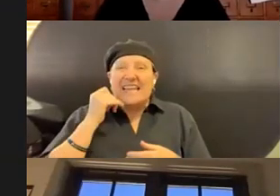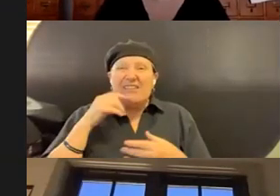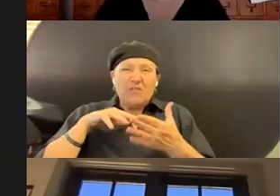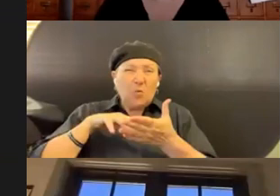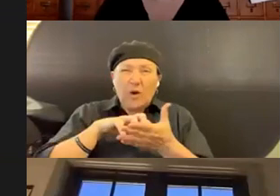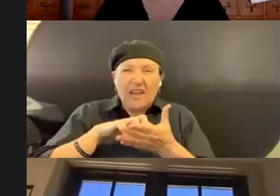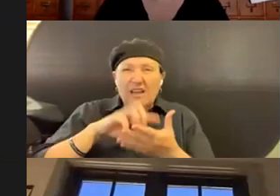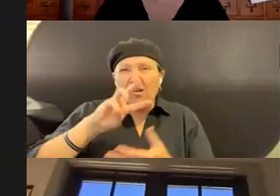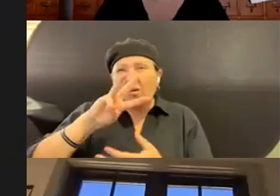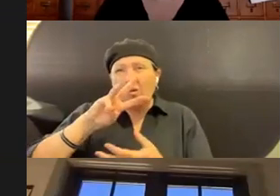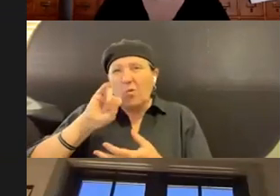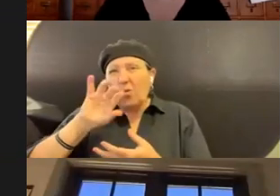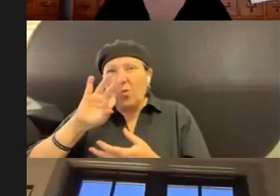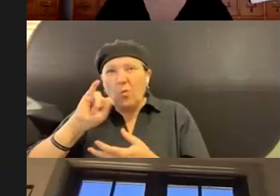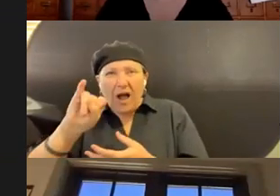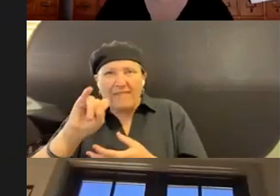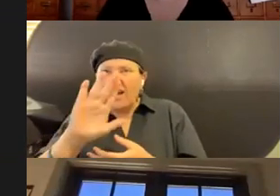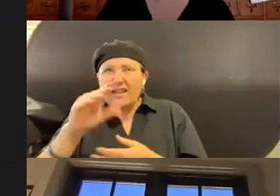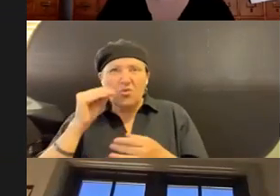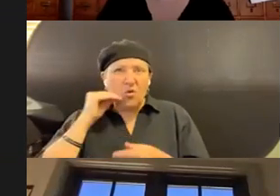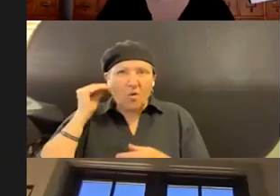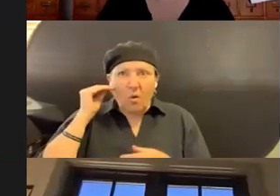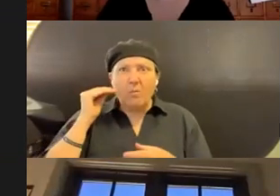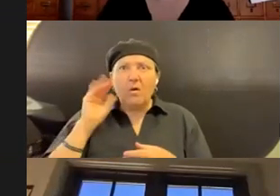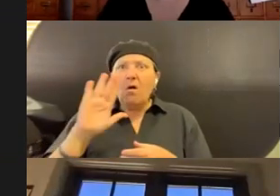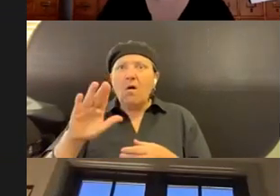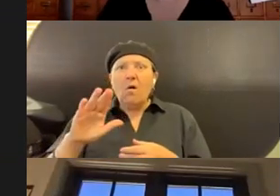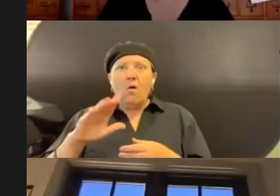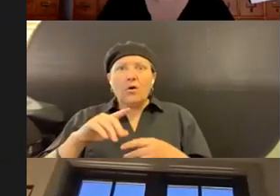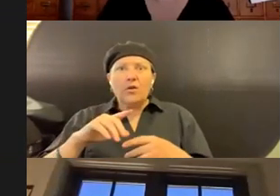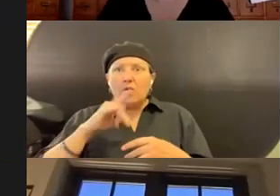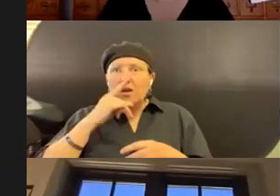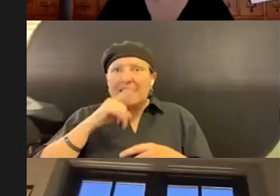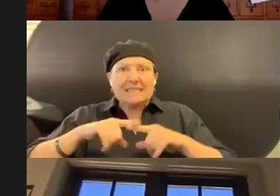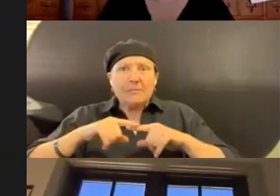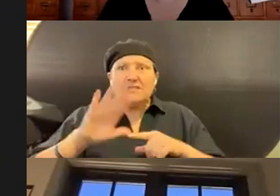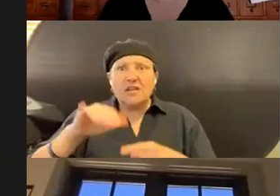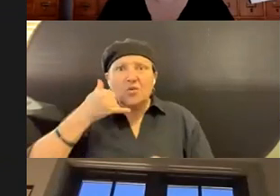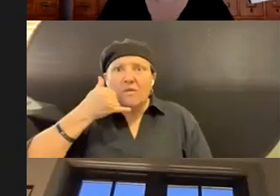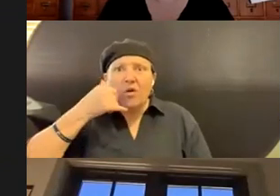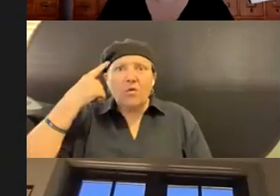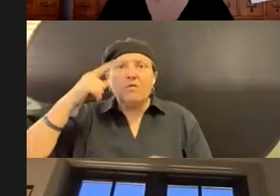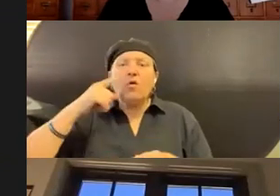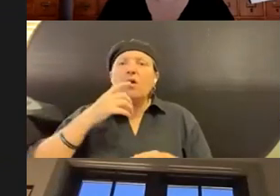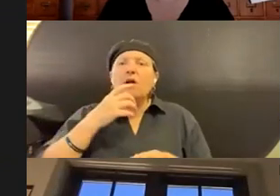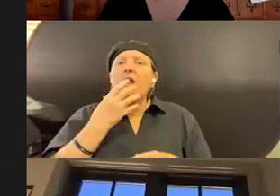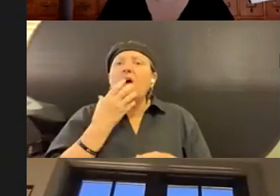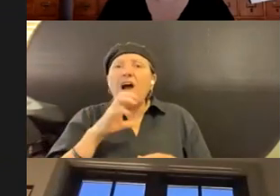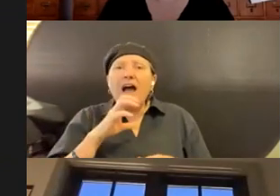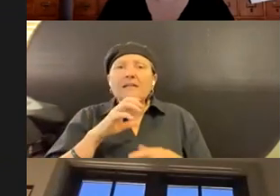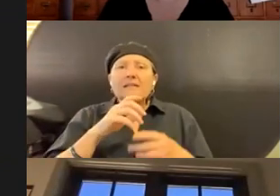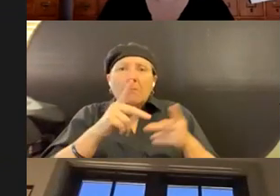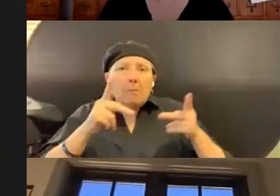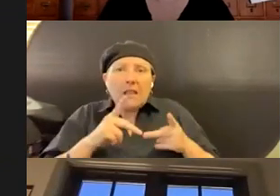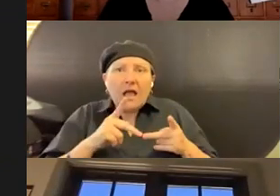or your child is dependent on like your phone as a hotspot or something along those lines, please just email me as soon as possible,